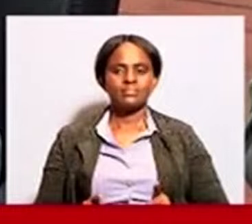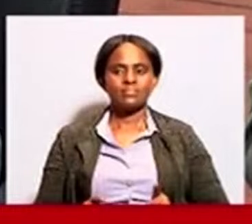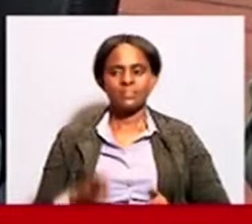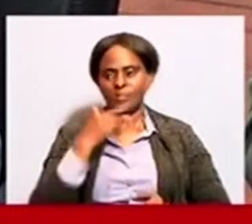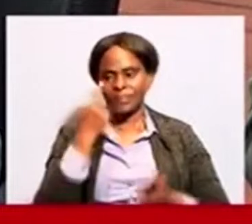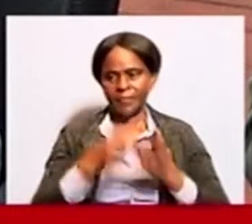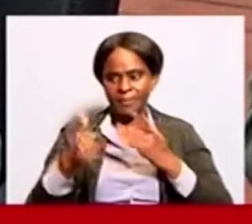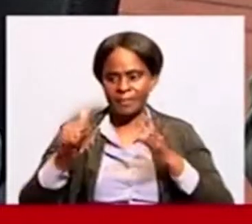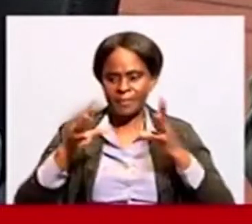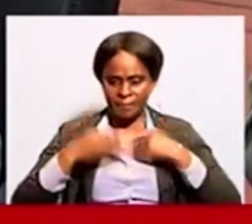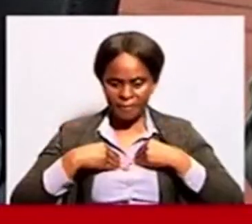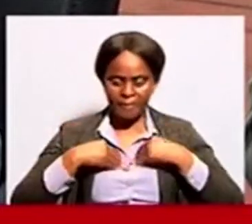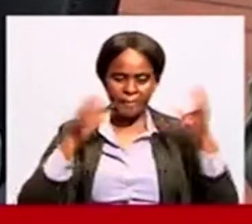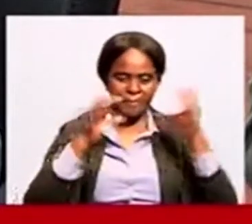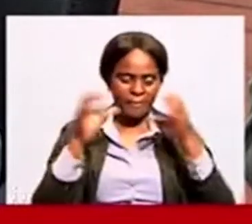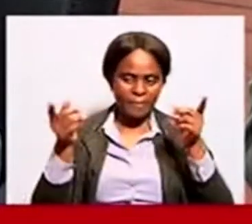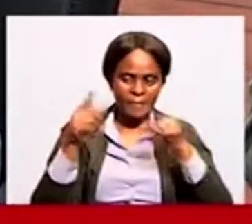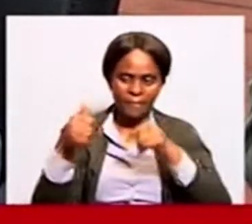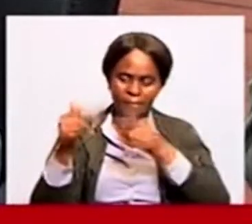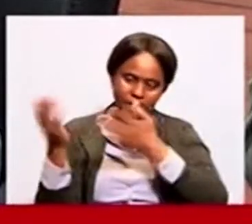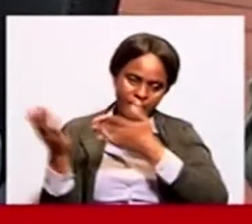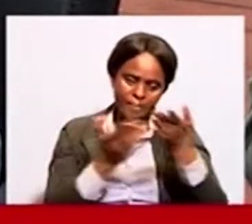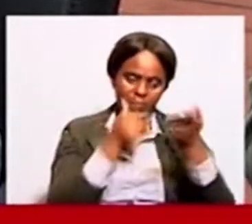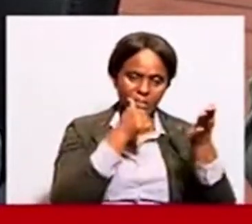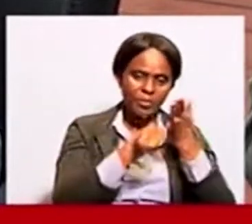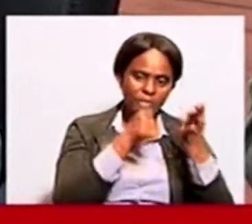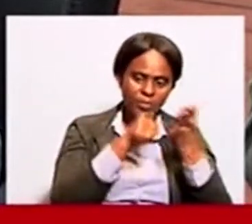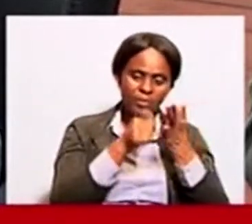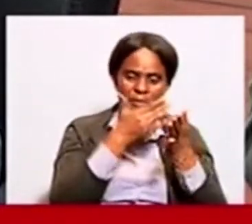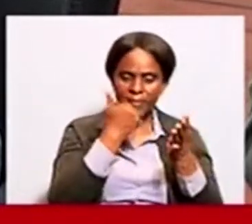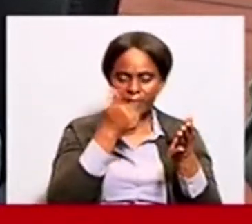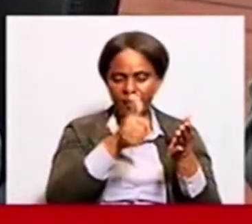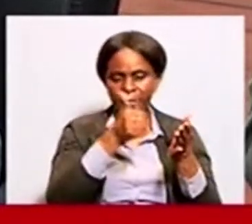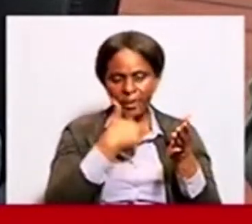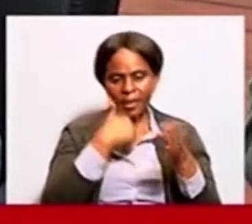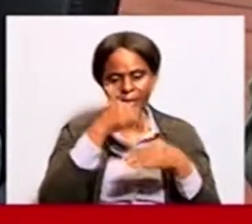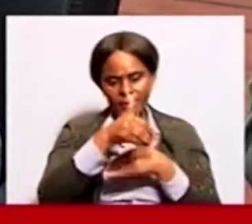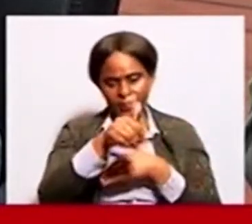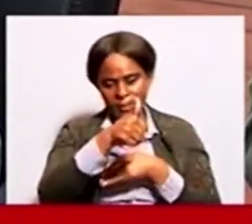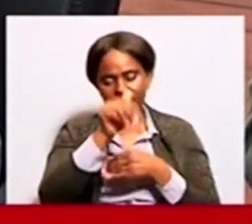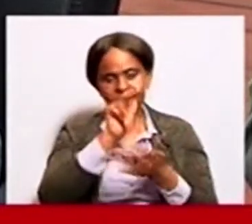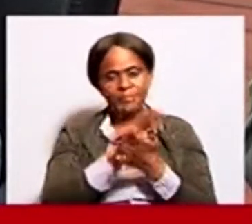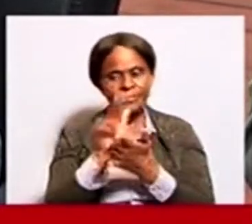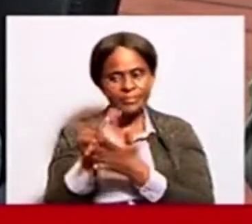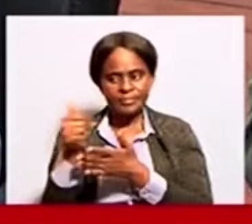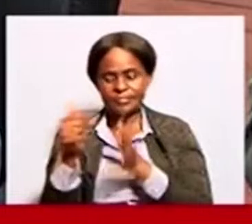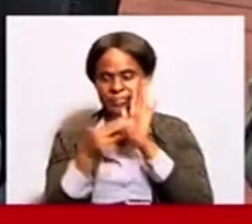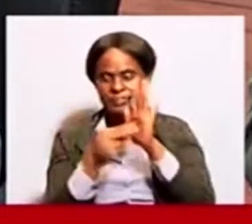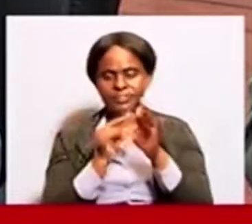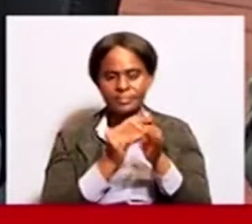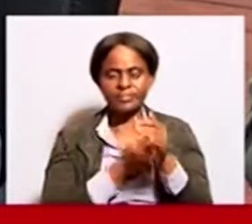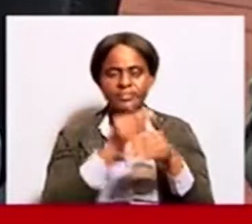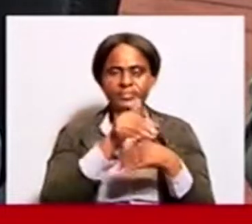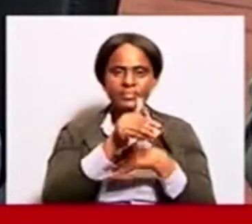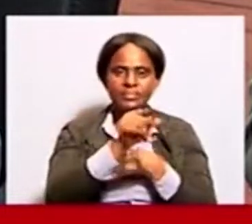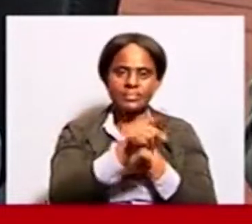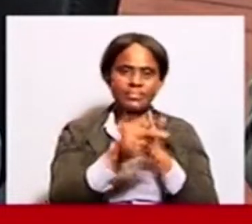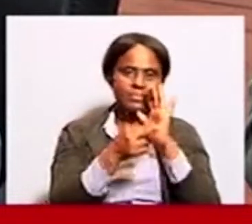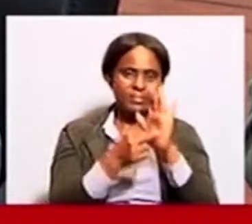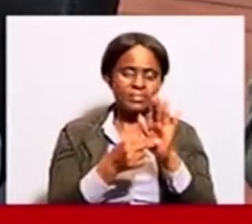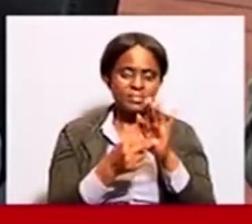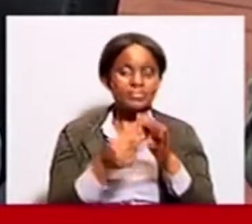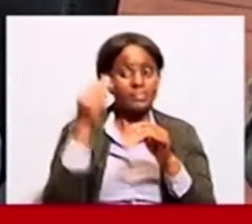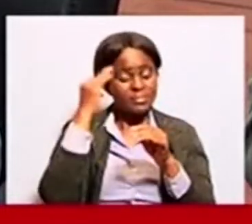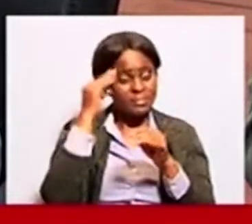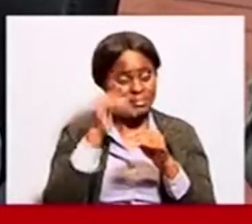supposed to acknowledge. Councils, when they deliver the letters, they have a register where they sign. Can you show us that register?